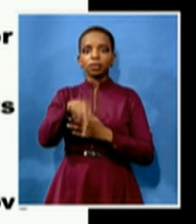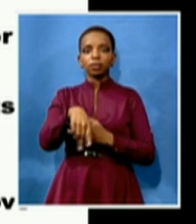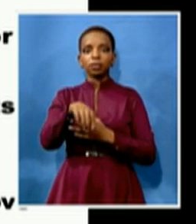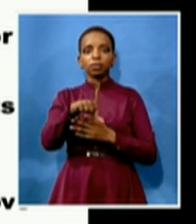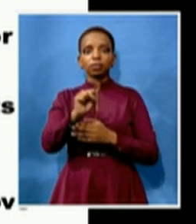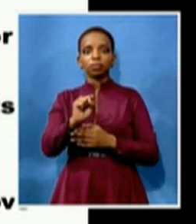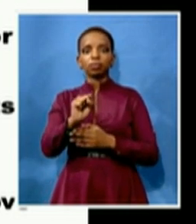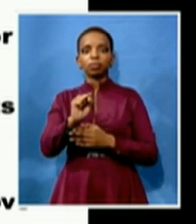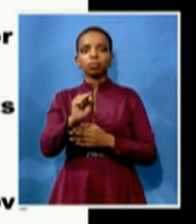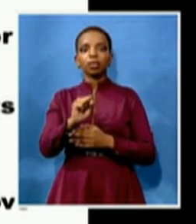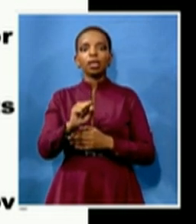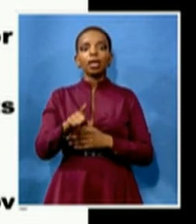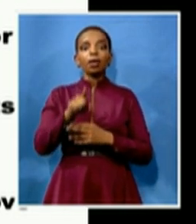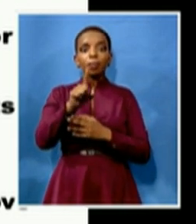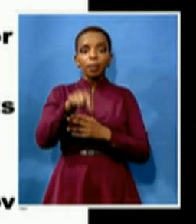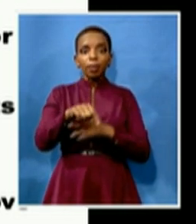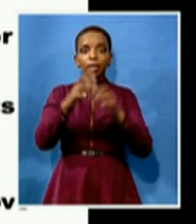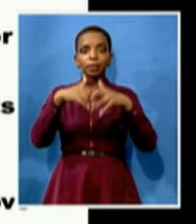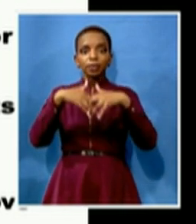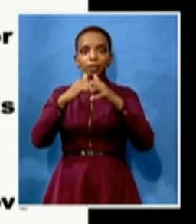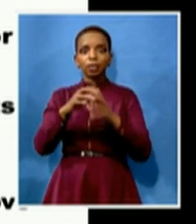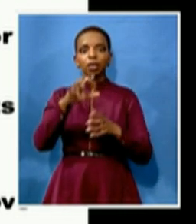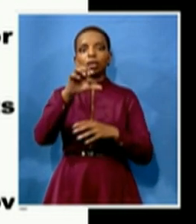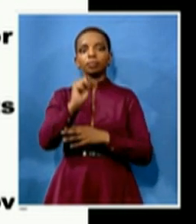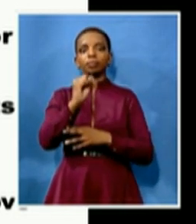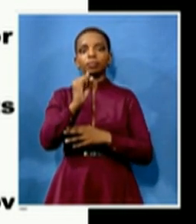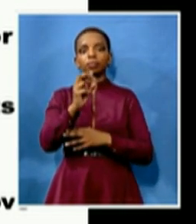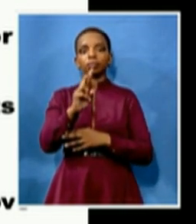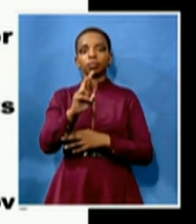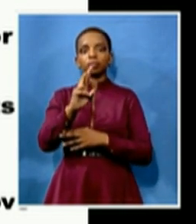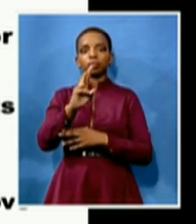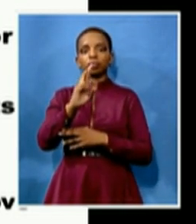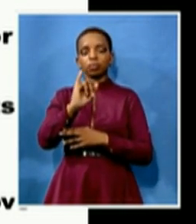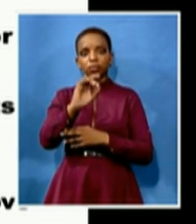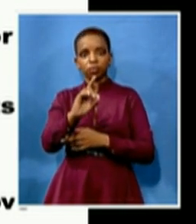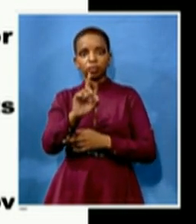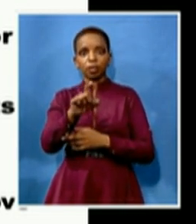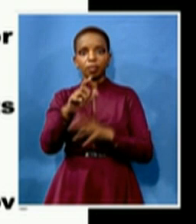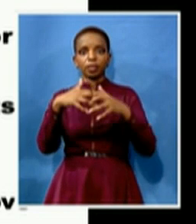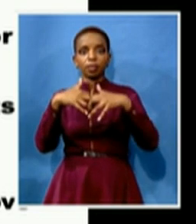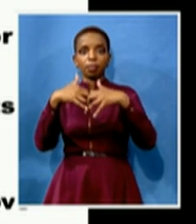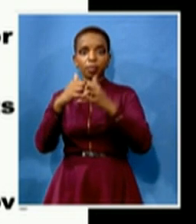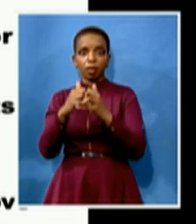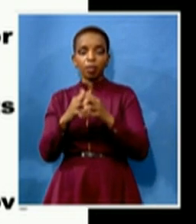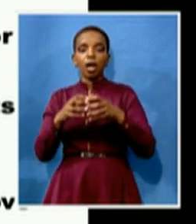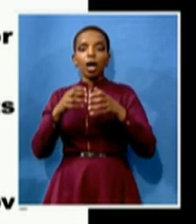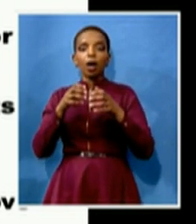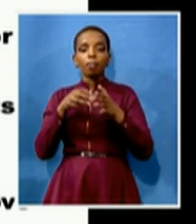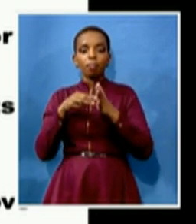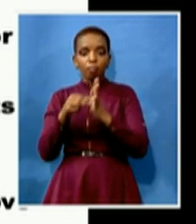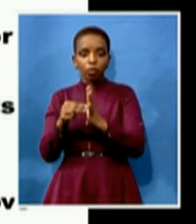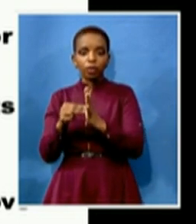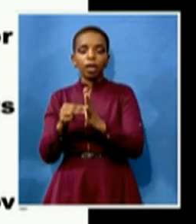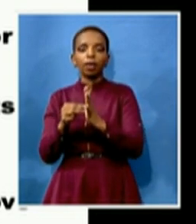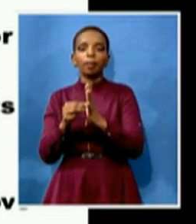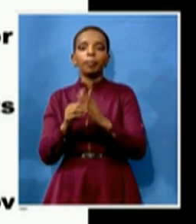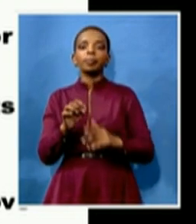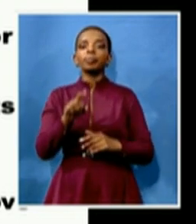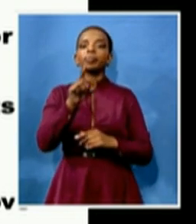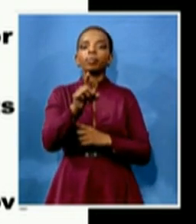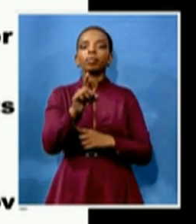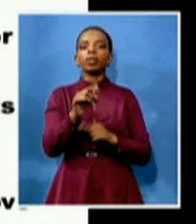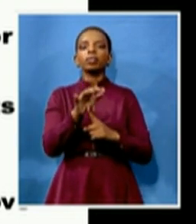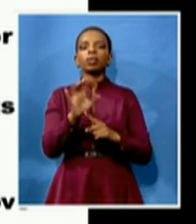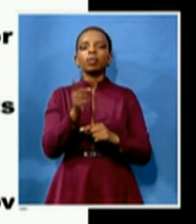immunity, which is very essential for the future. We've developed a complete stringency index for the South Africa's 5-level